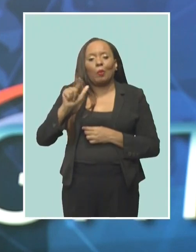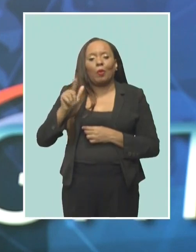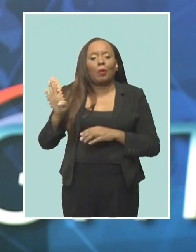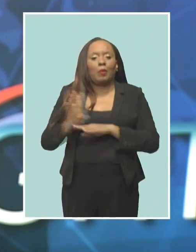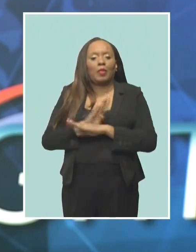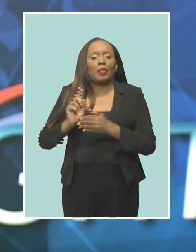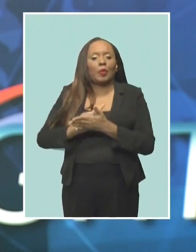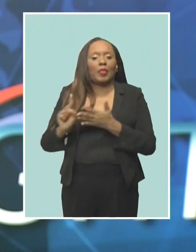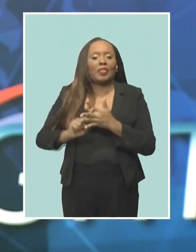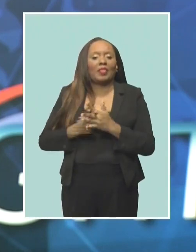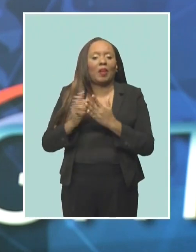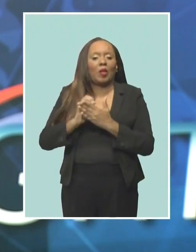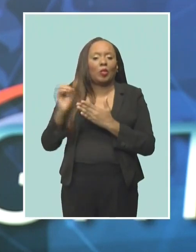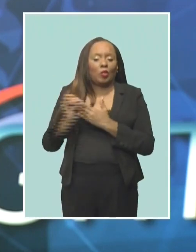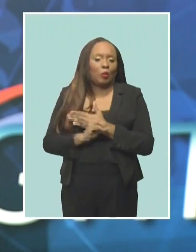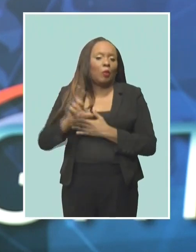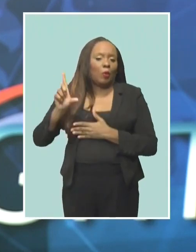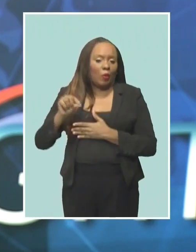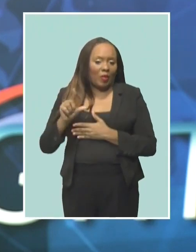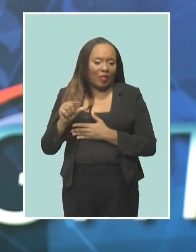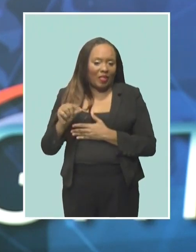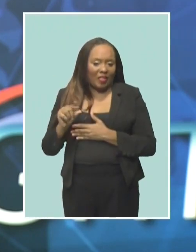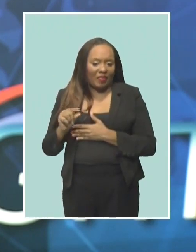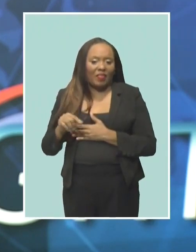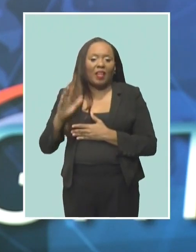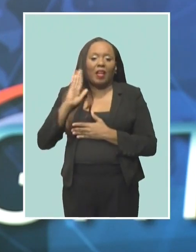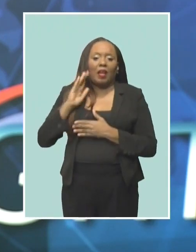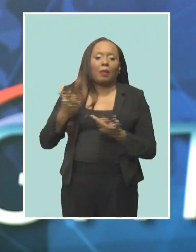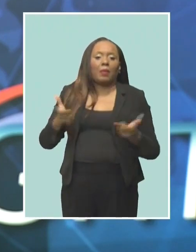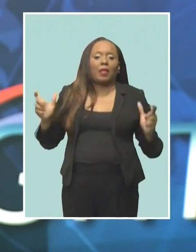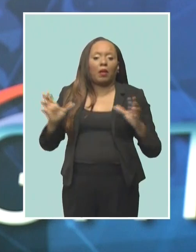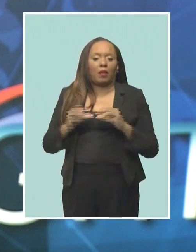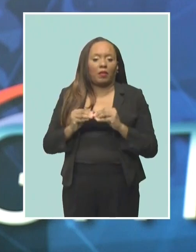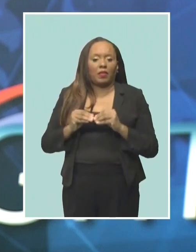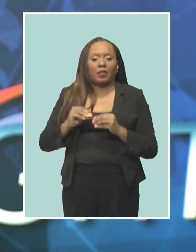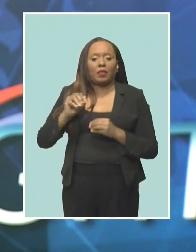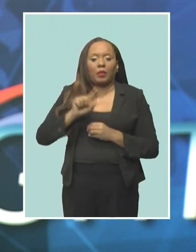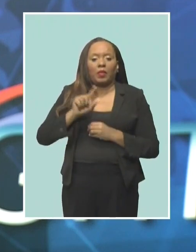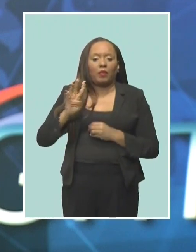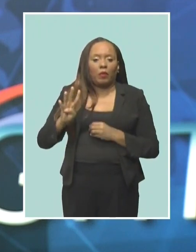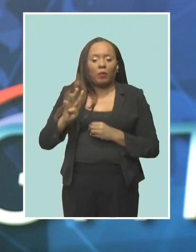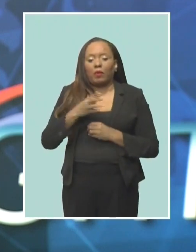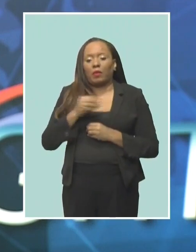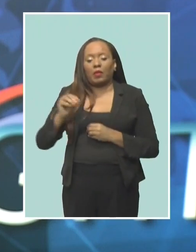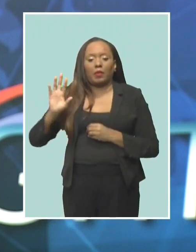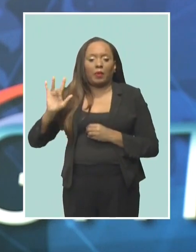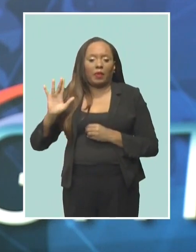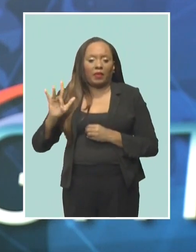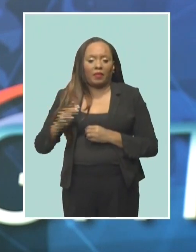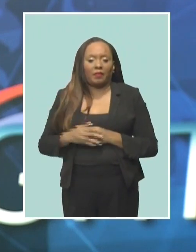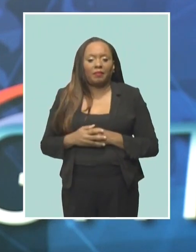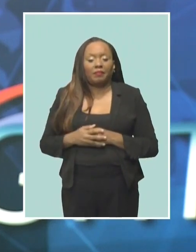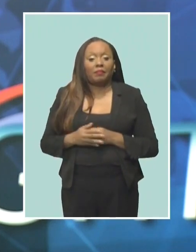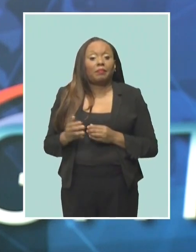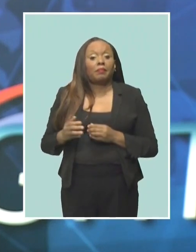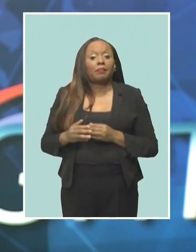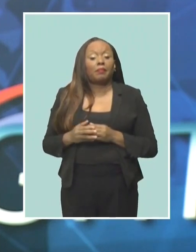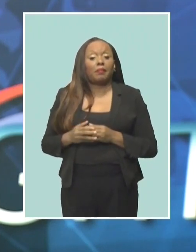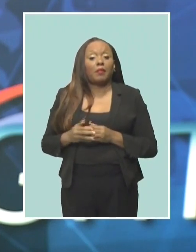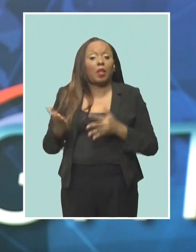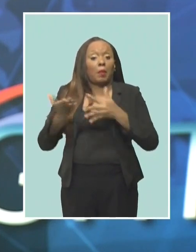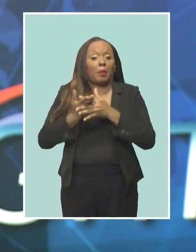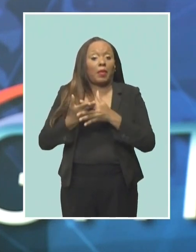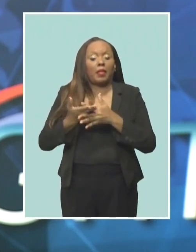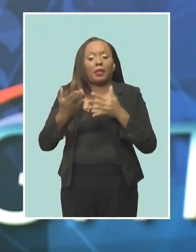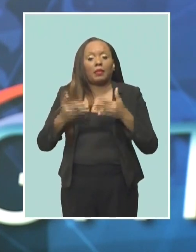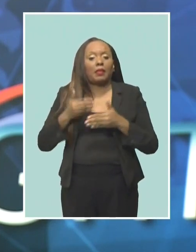marquee event being the Hybrid Global Business Conference on the 24th and 25th of October. We'll take a break here, but coming